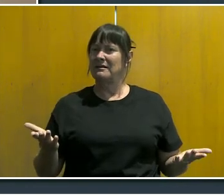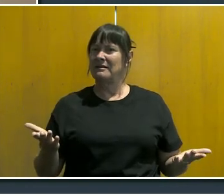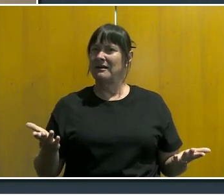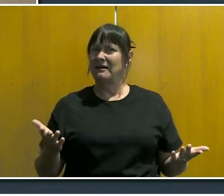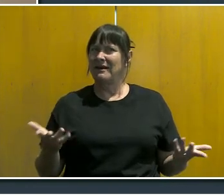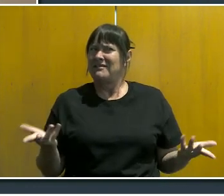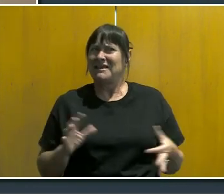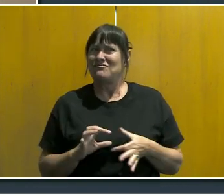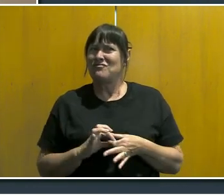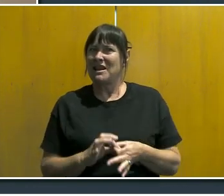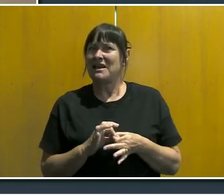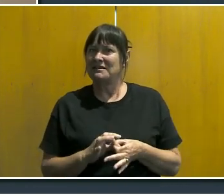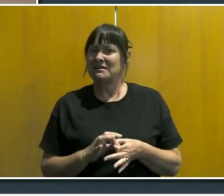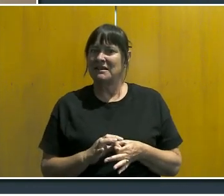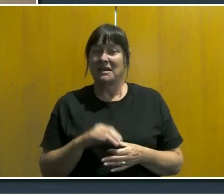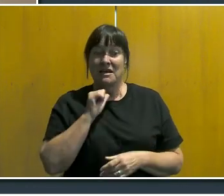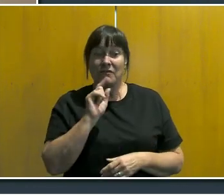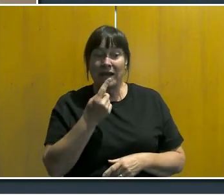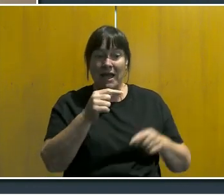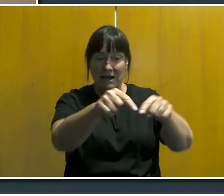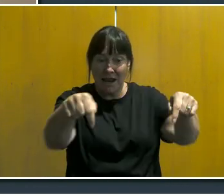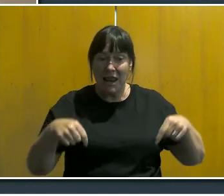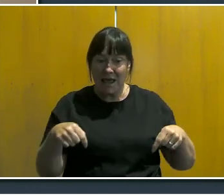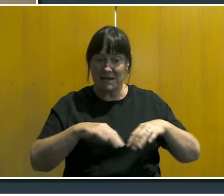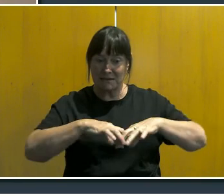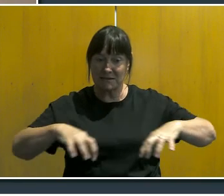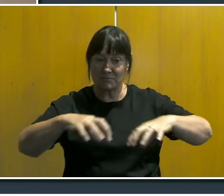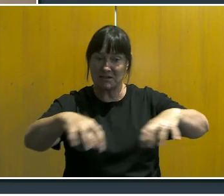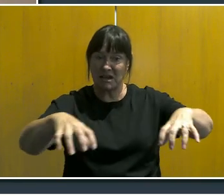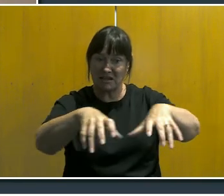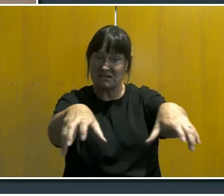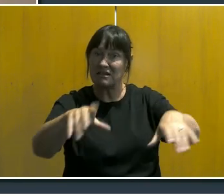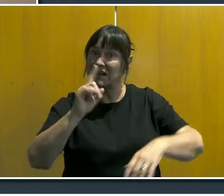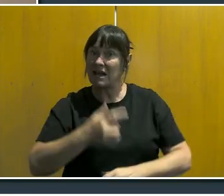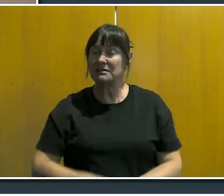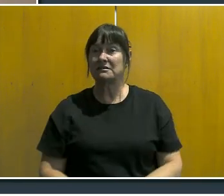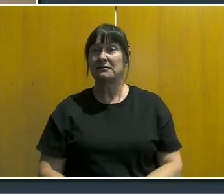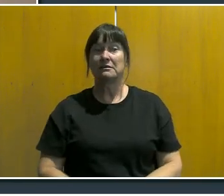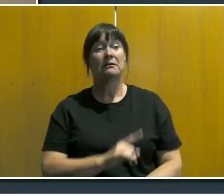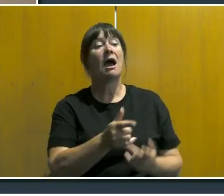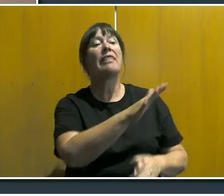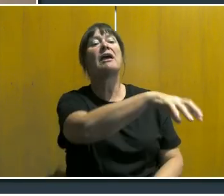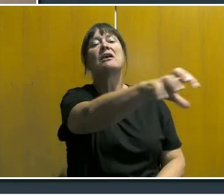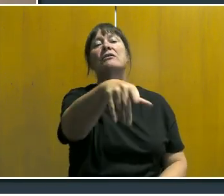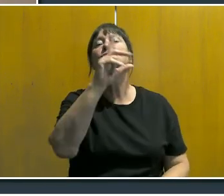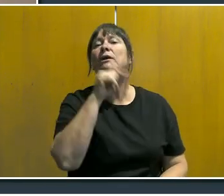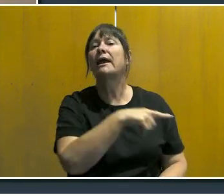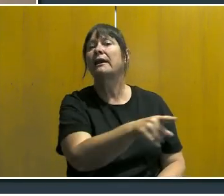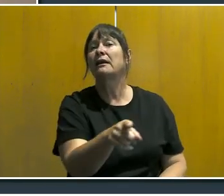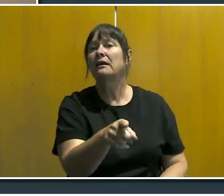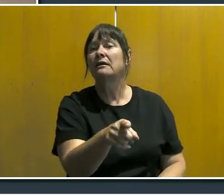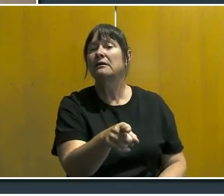do with anything when you cannot subdivide the land. It's all very well in some of the other areas where you can subdivide,